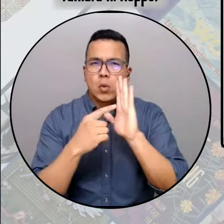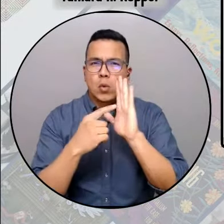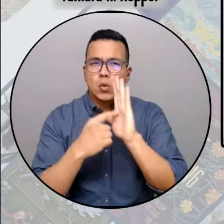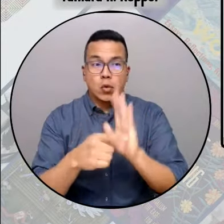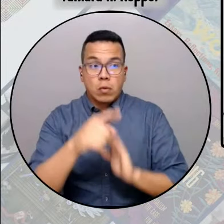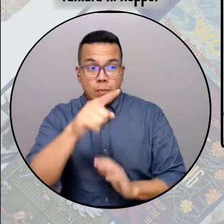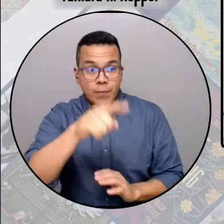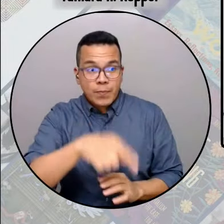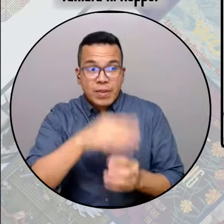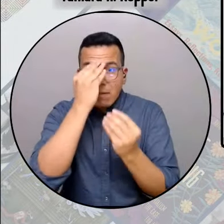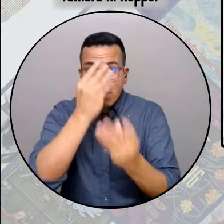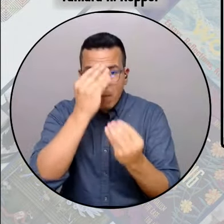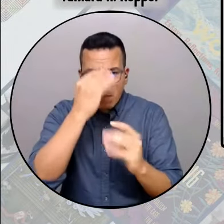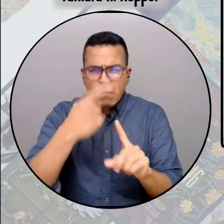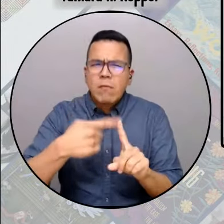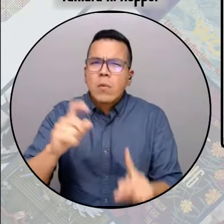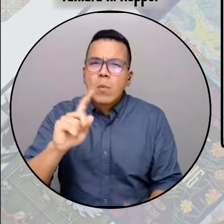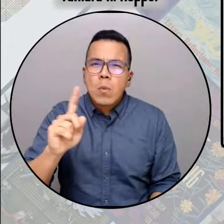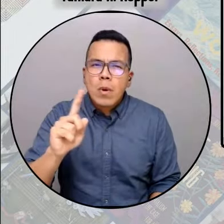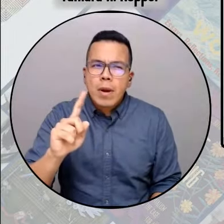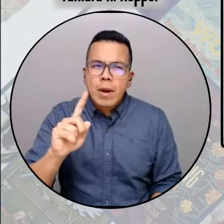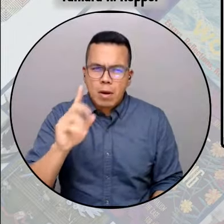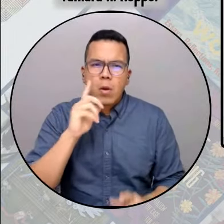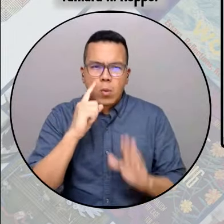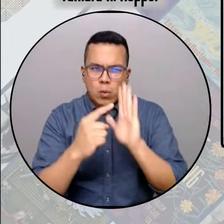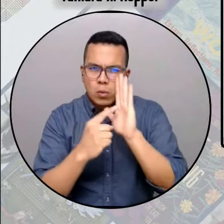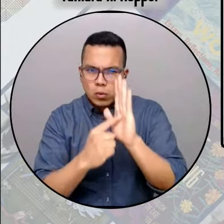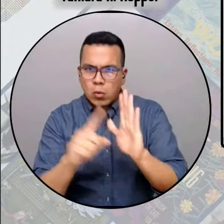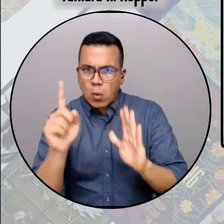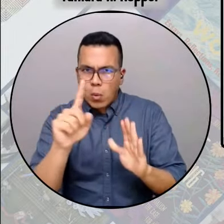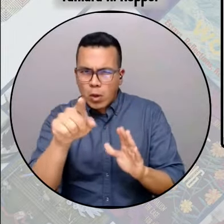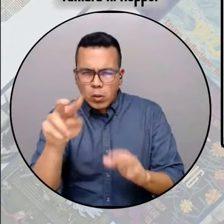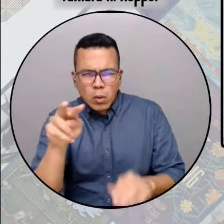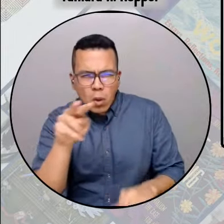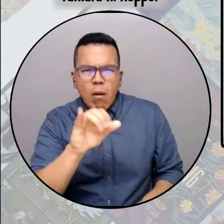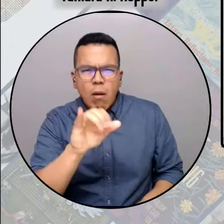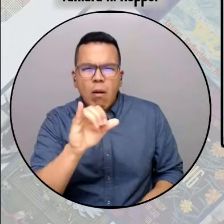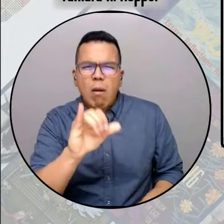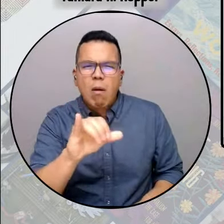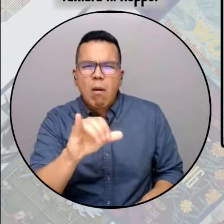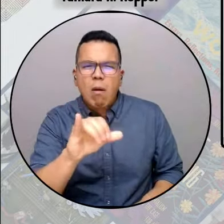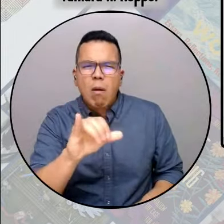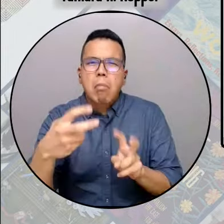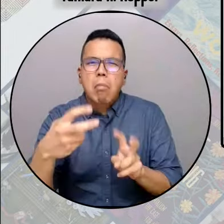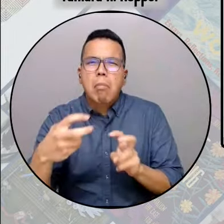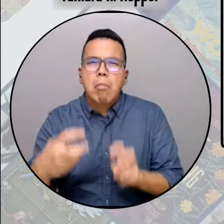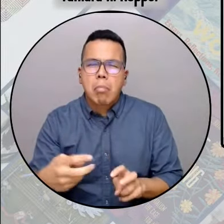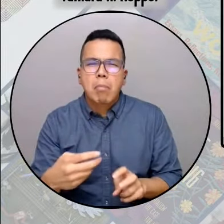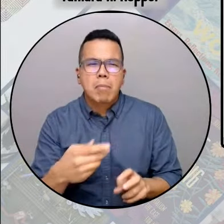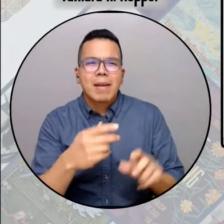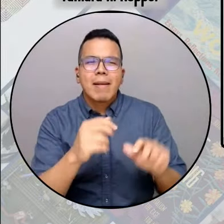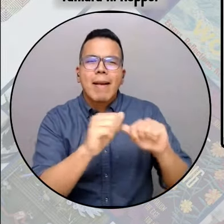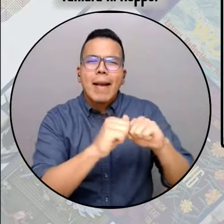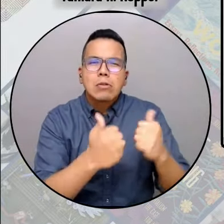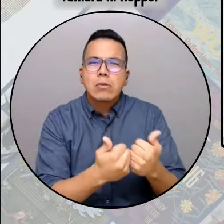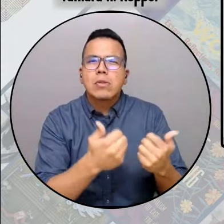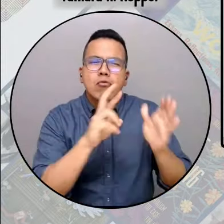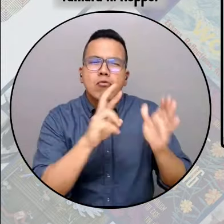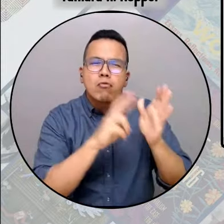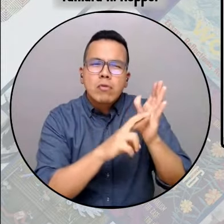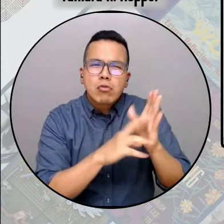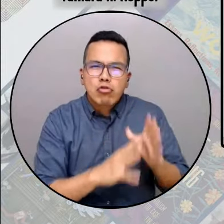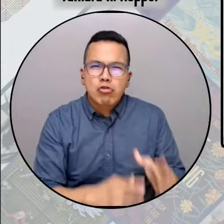is the Department of Homeland Security. We're going to learn a little bit more about you know, the different agencies, their enforcement agencies in a